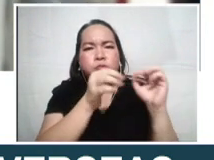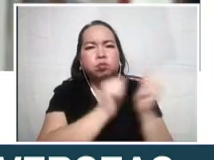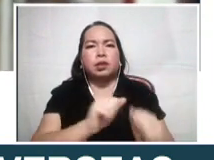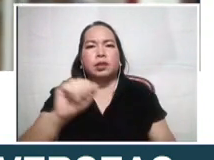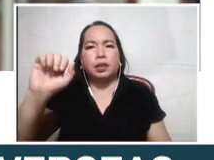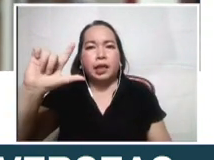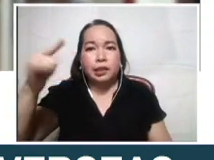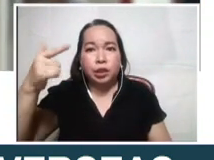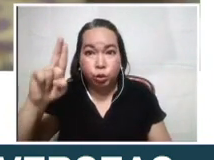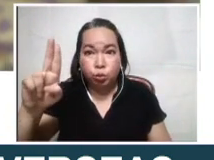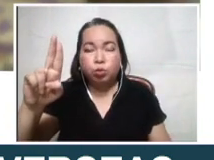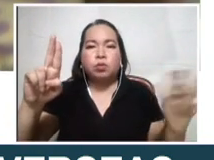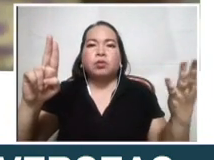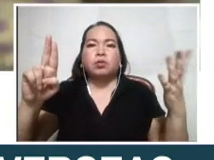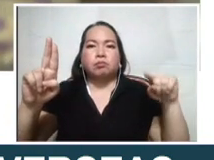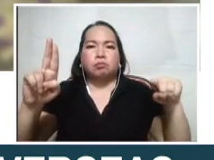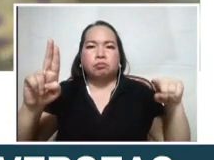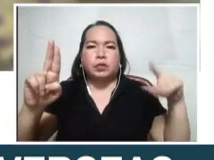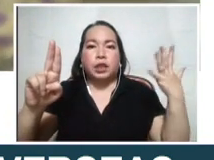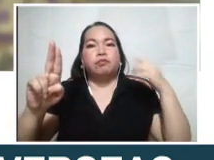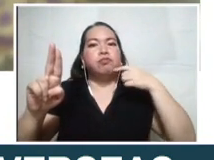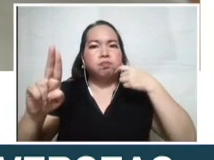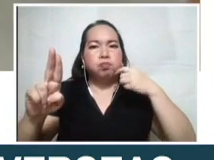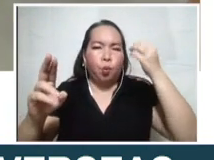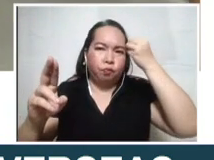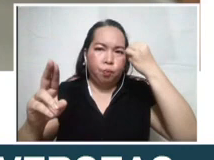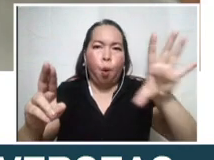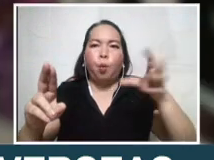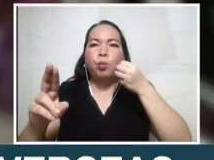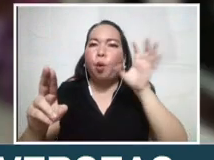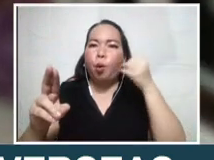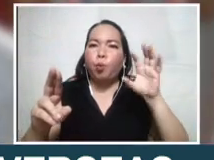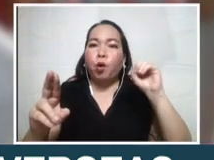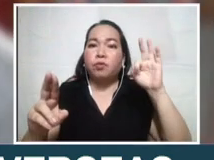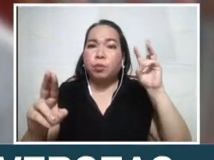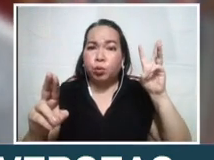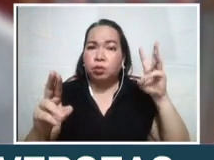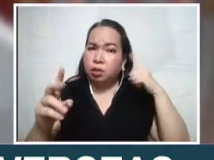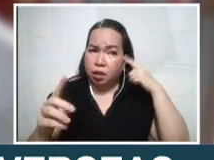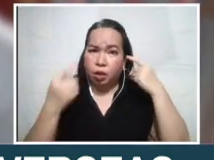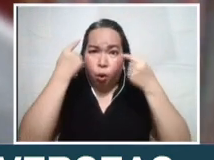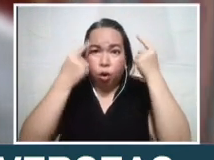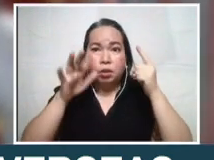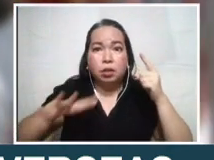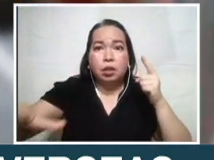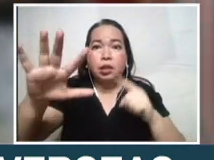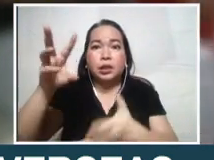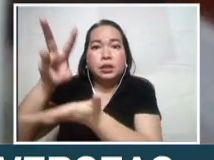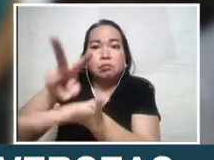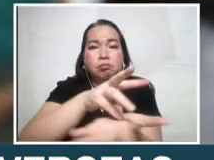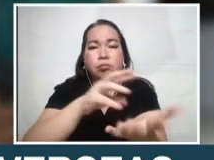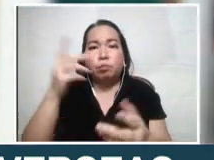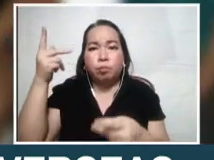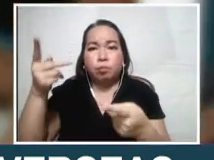safety of their constituents as well? I think, Rika, what the president was referring to are